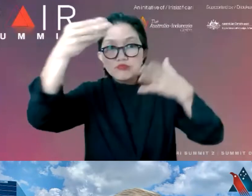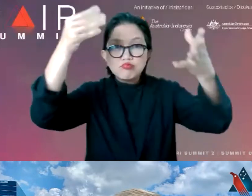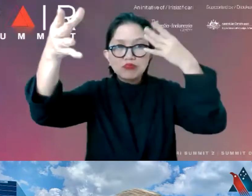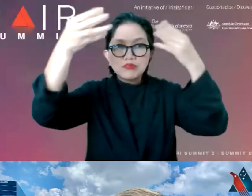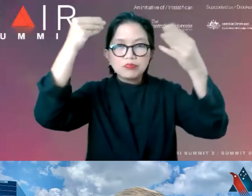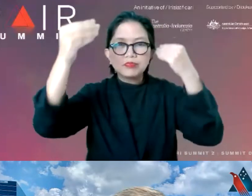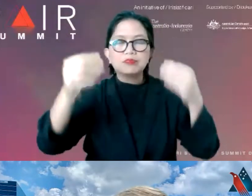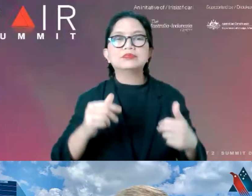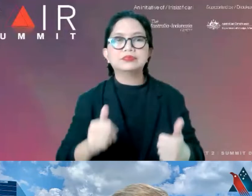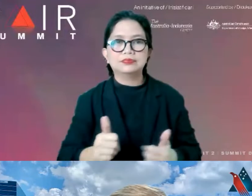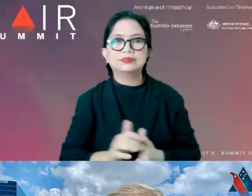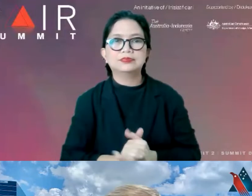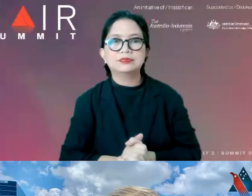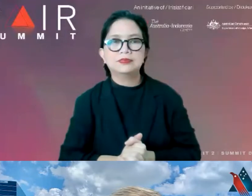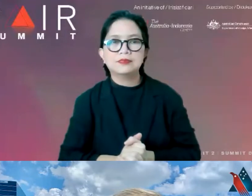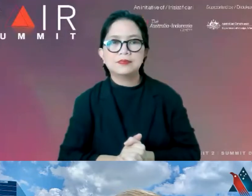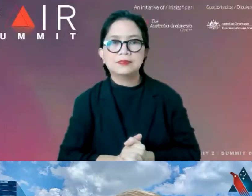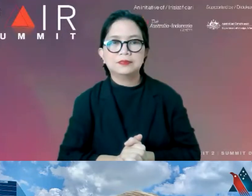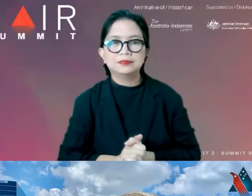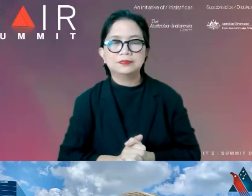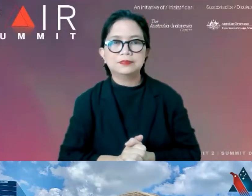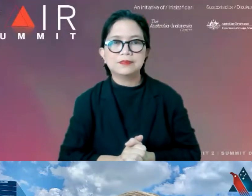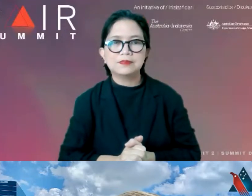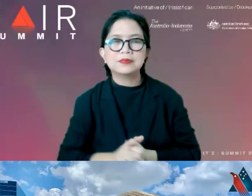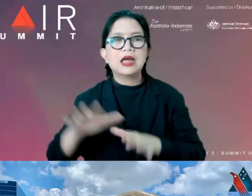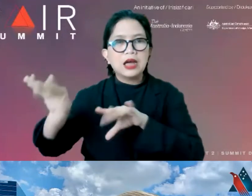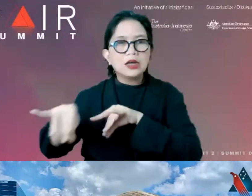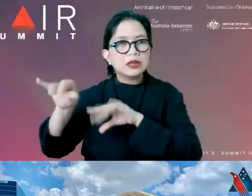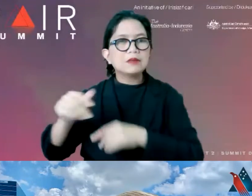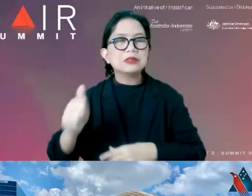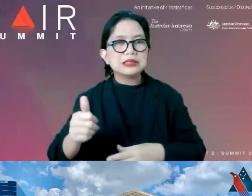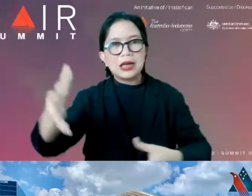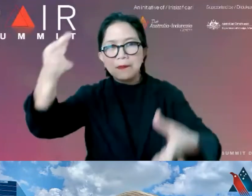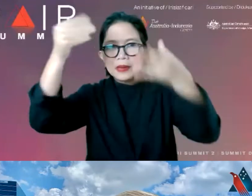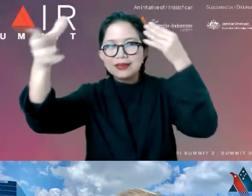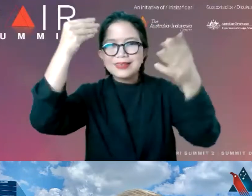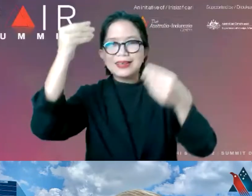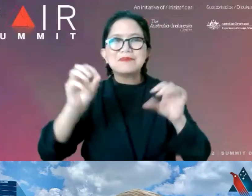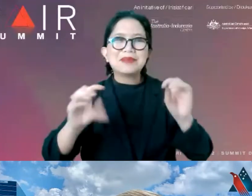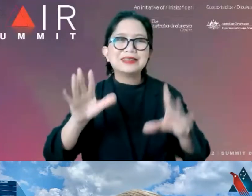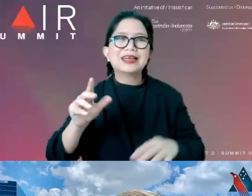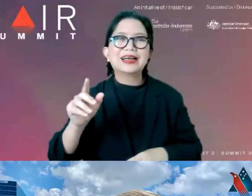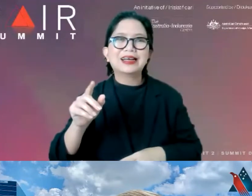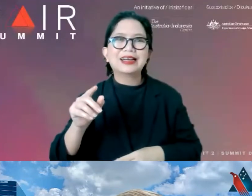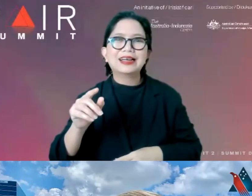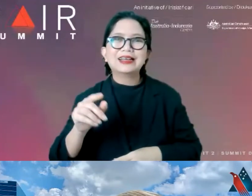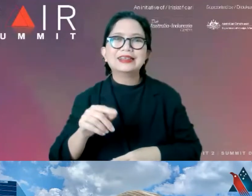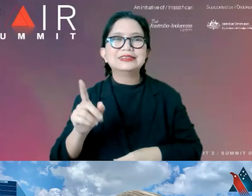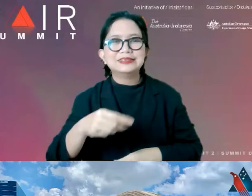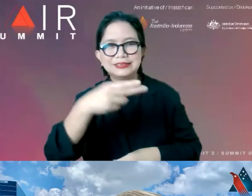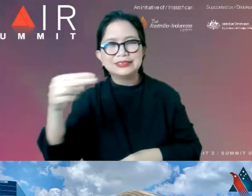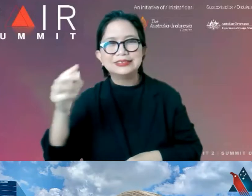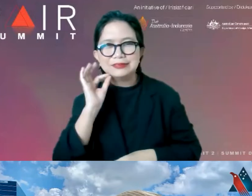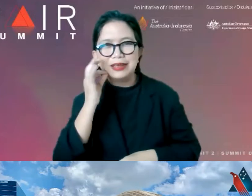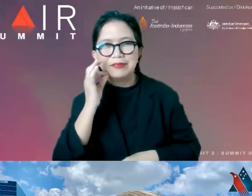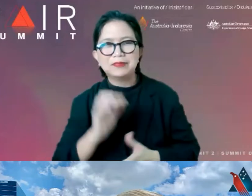and I think Australia would have a lot to learn too from Indonesia. Yeah, sorry, that's what I meant. Yeah. Well, that's the whole